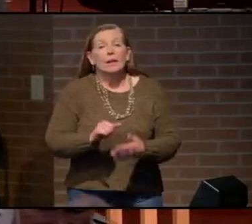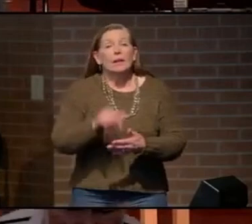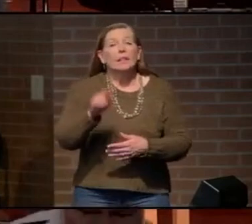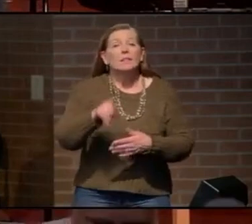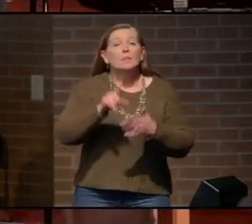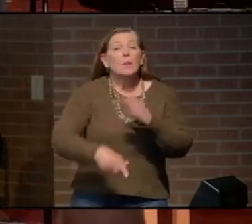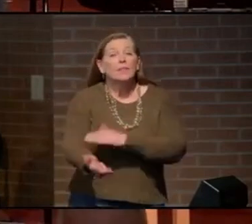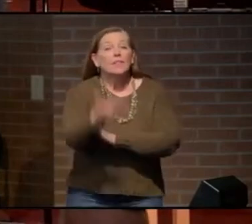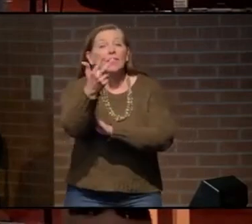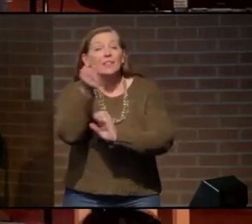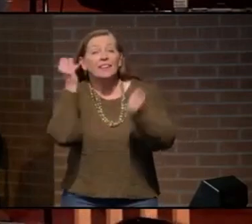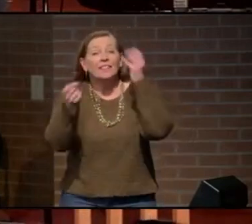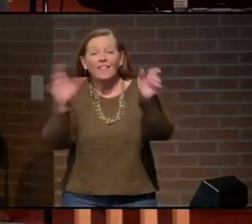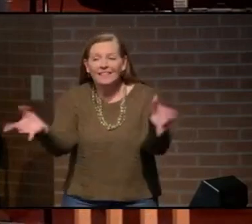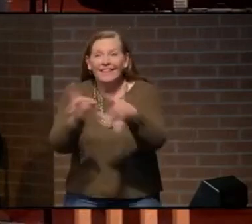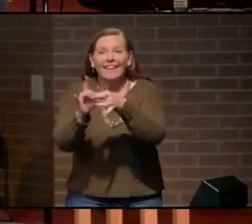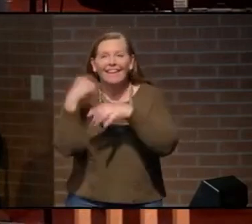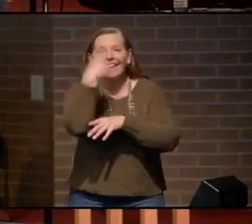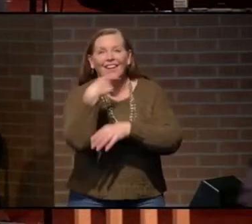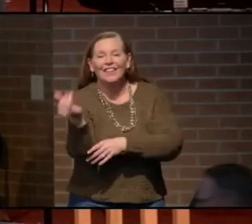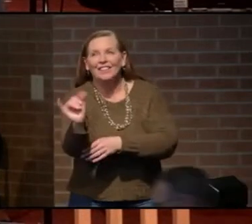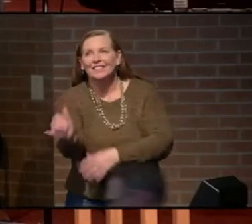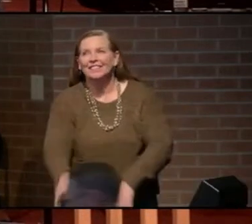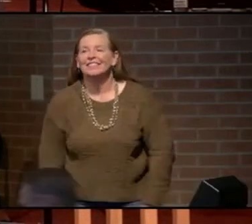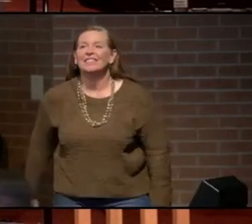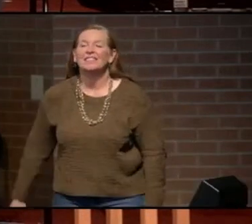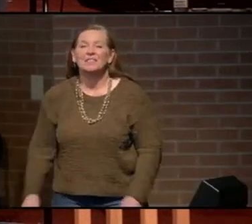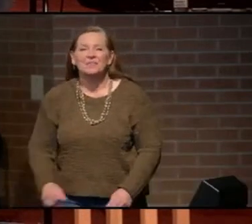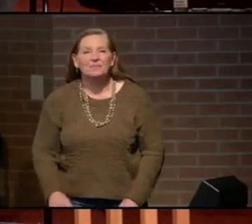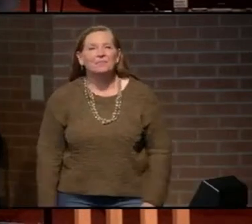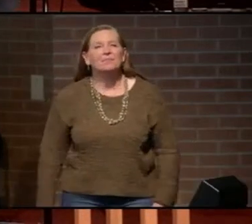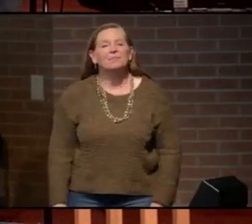This is the sound of voices three